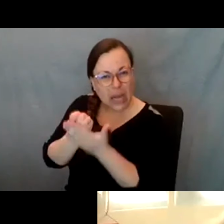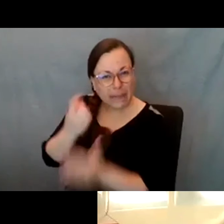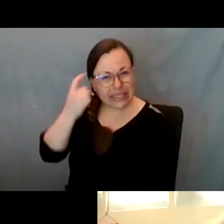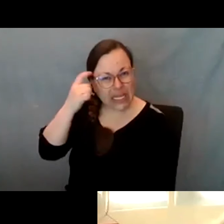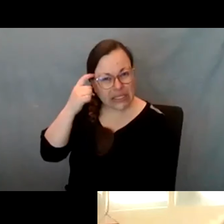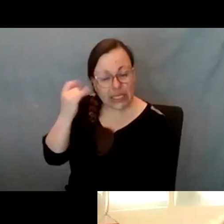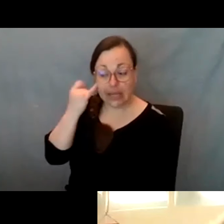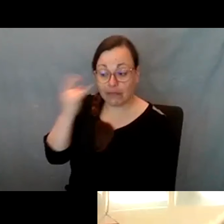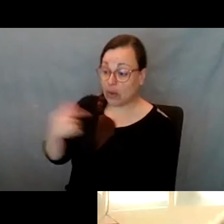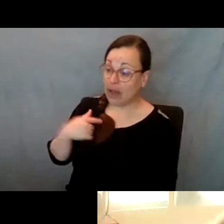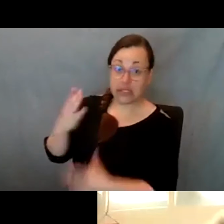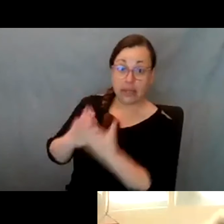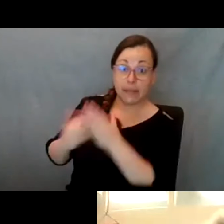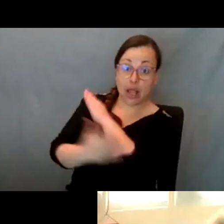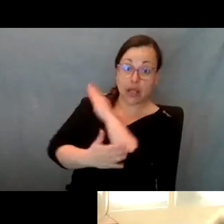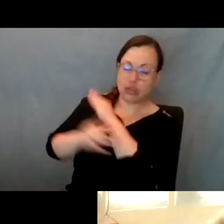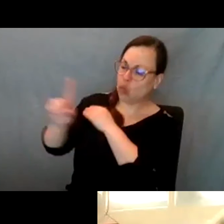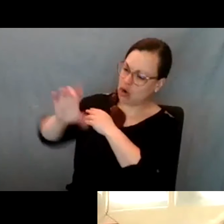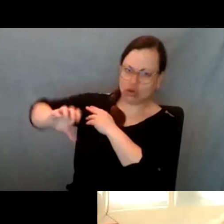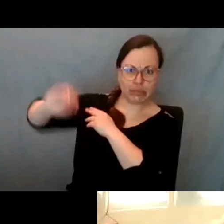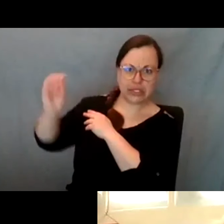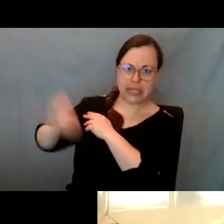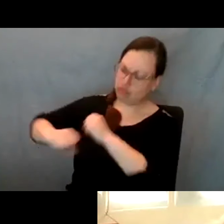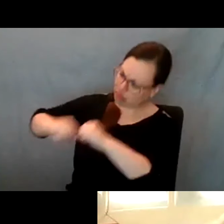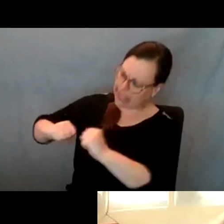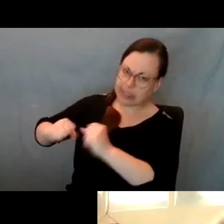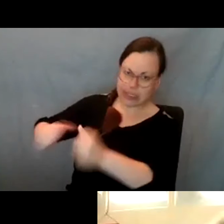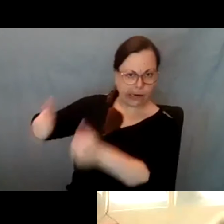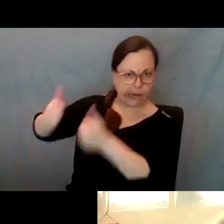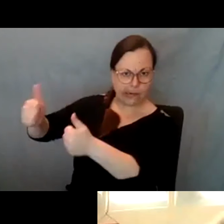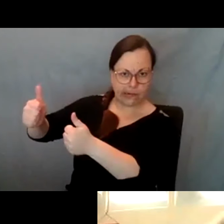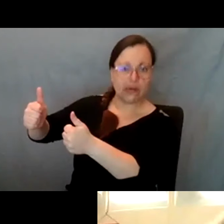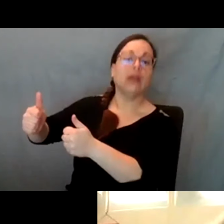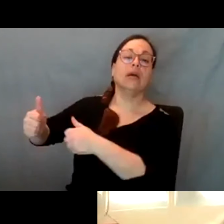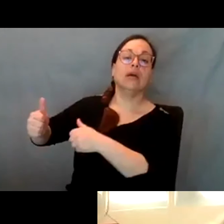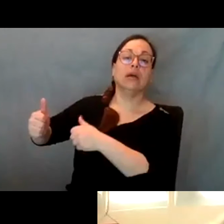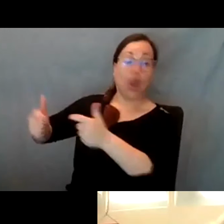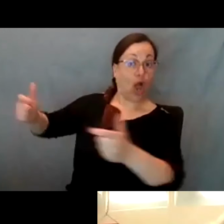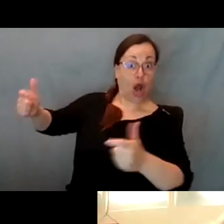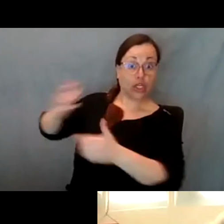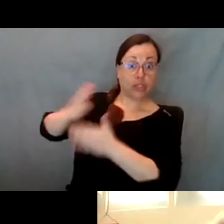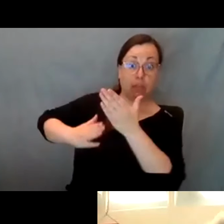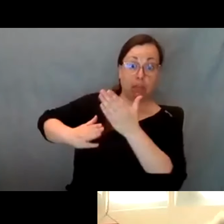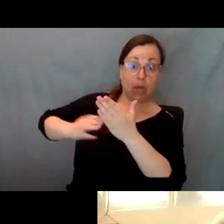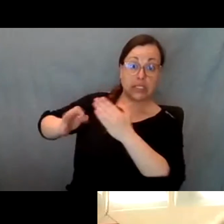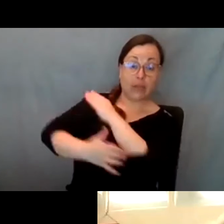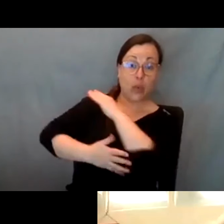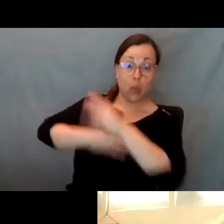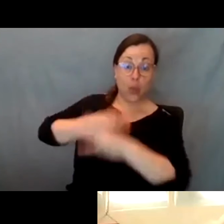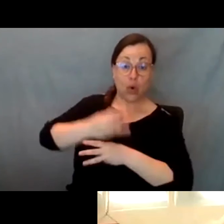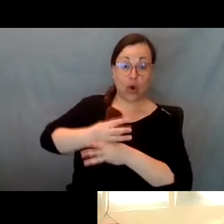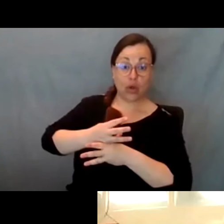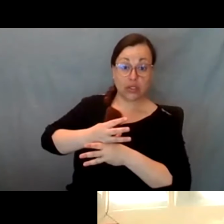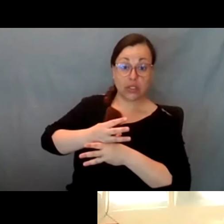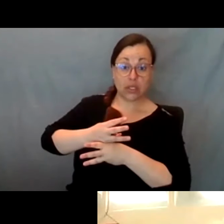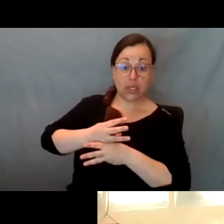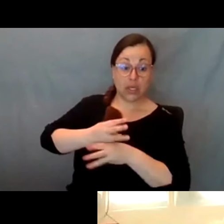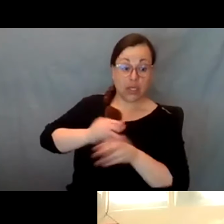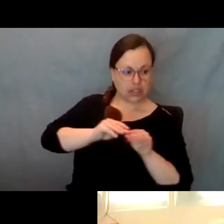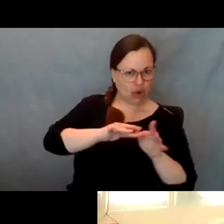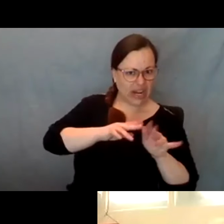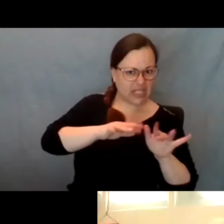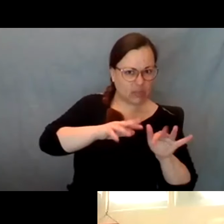protected, 100% of their populations covered, and large parts of the world where the virus is continuing to spread,